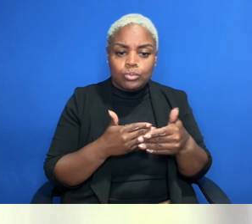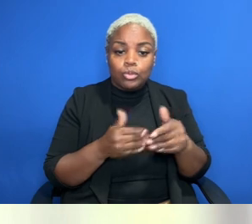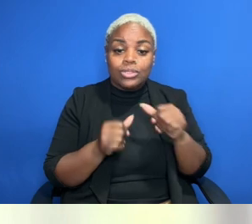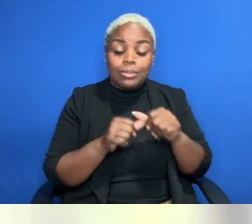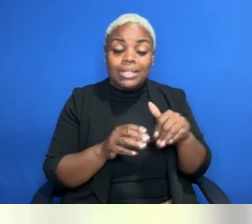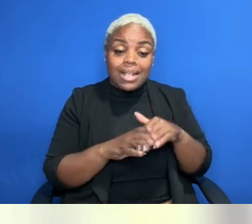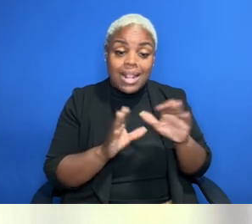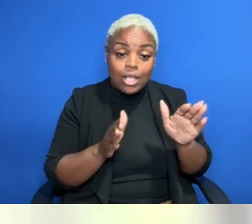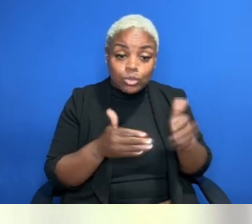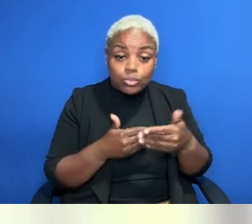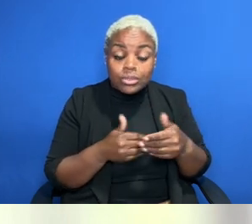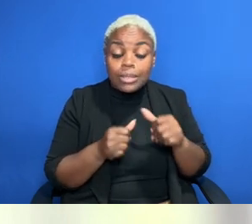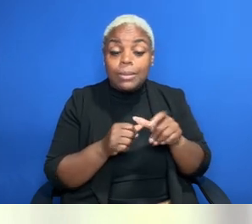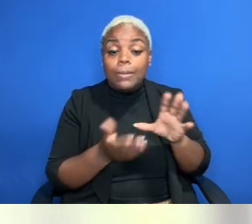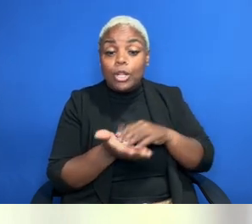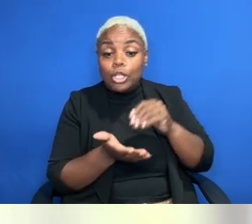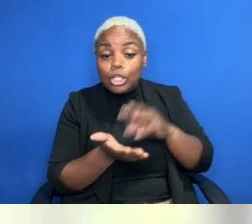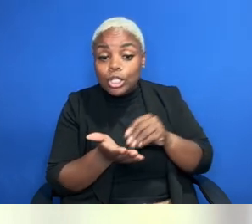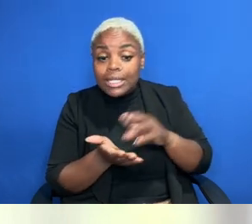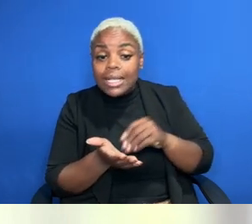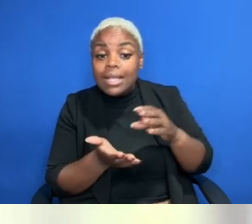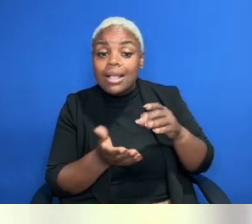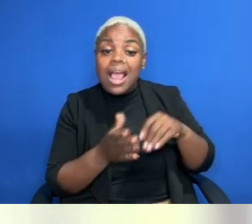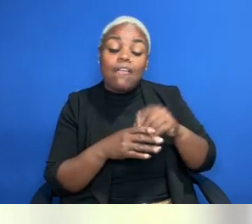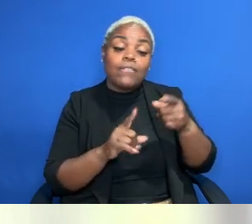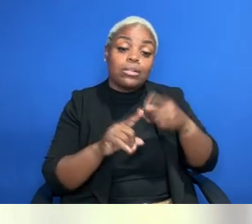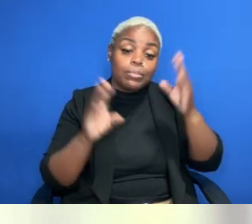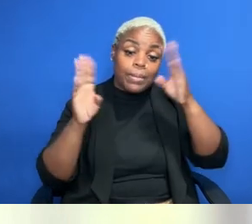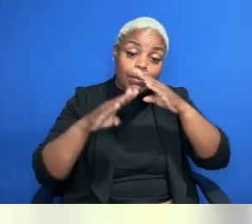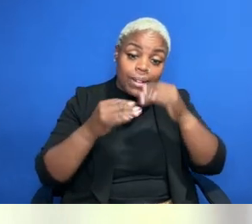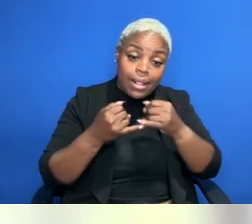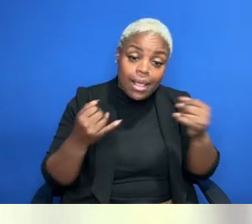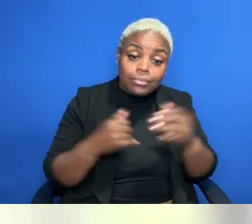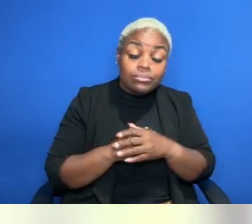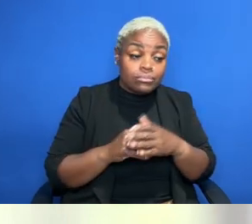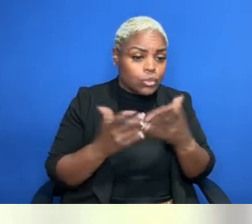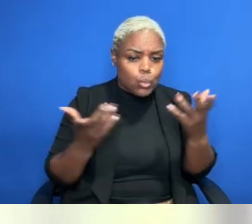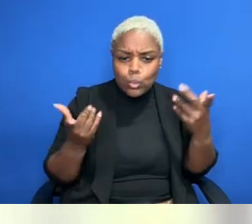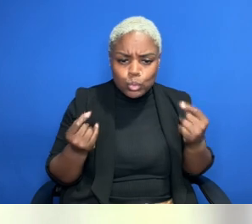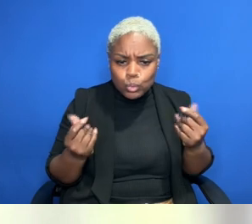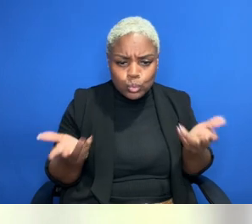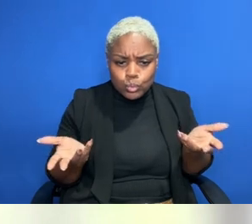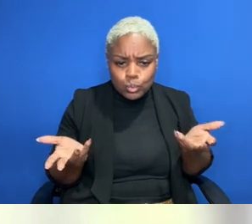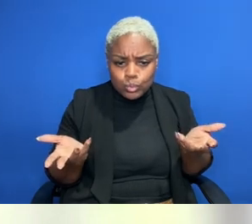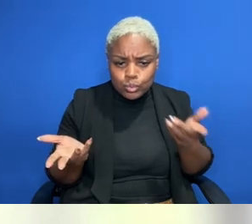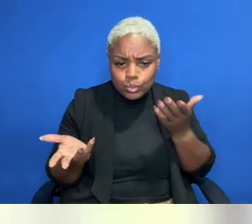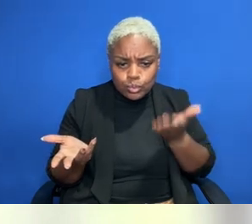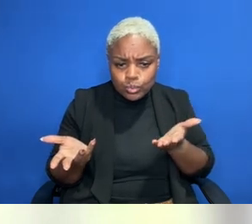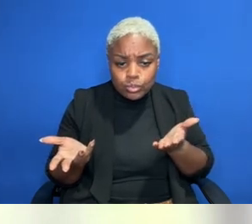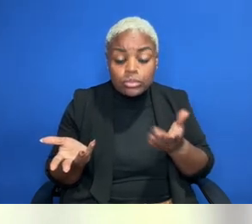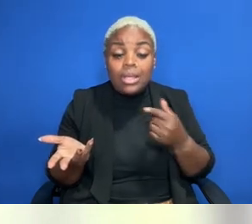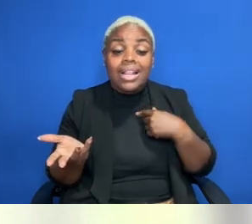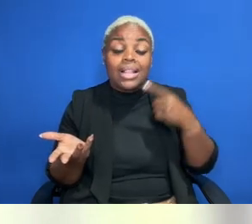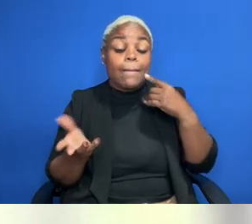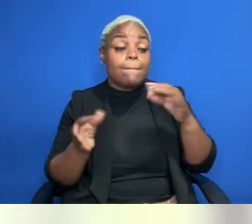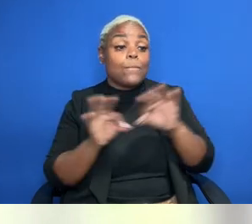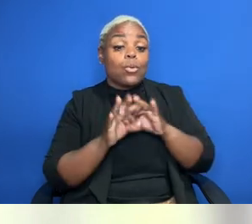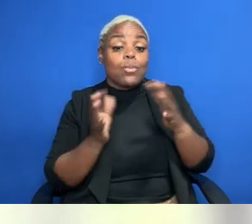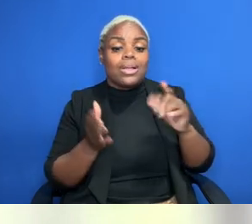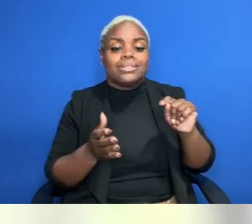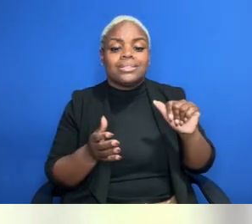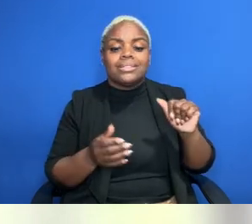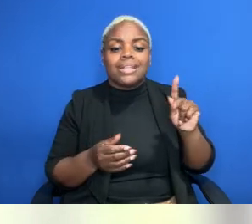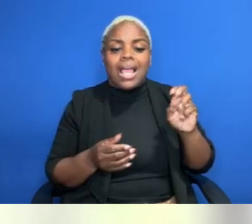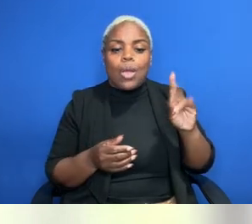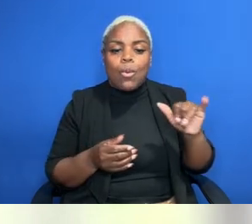from their classrooms and keep them in classrooms and keep them learning and get them out of that pipeline. So what can you do? I think